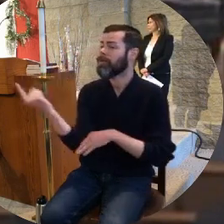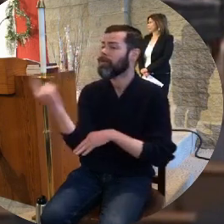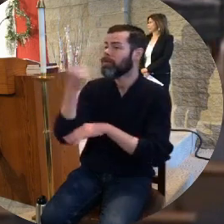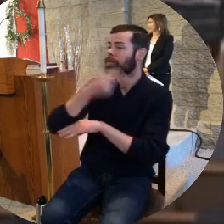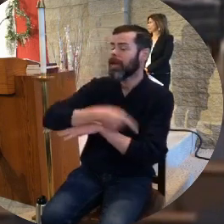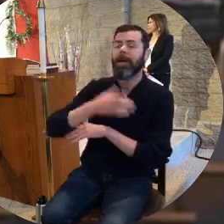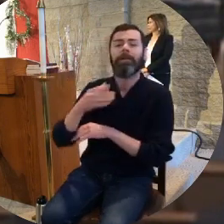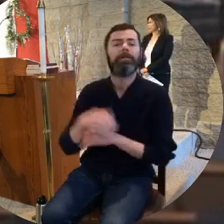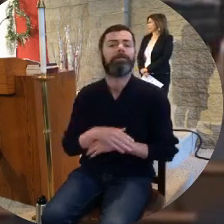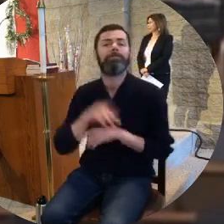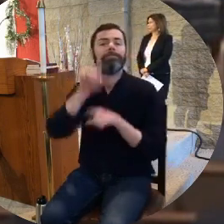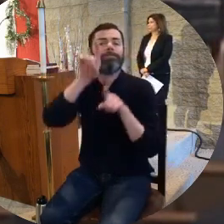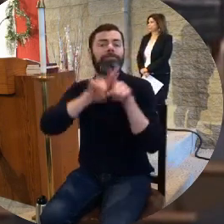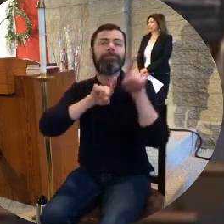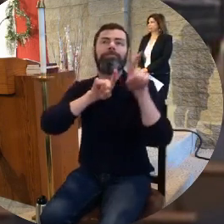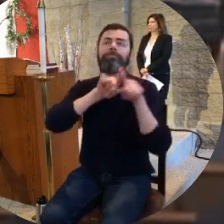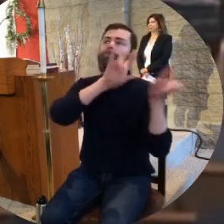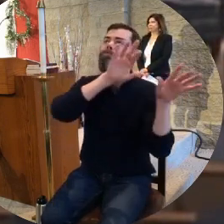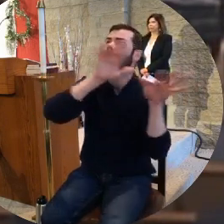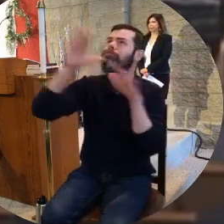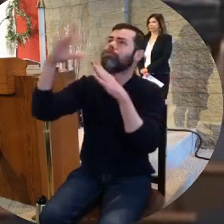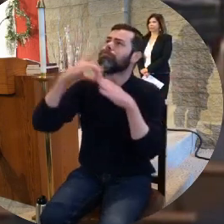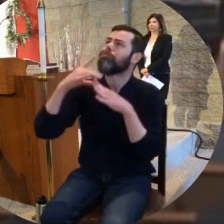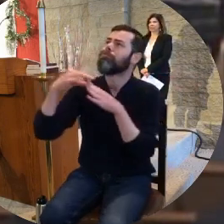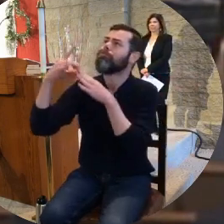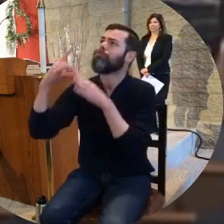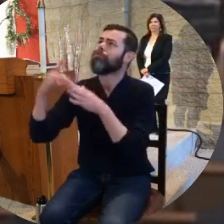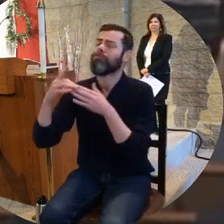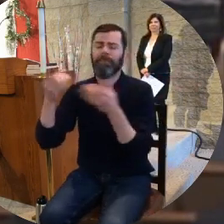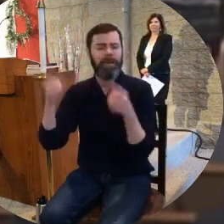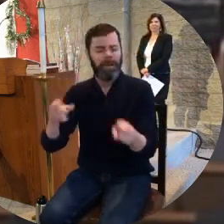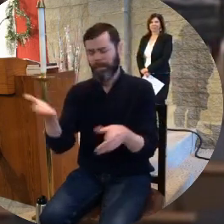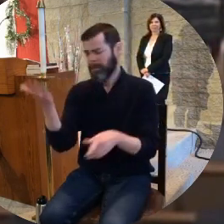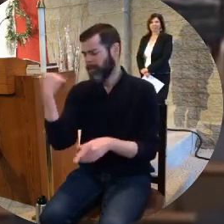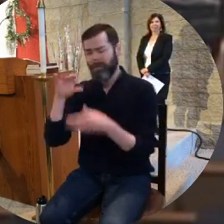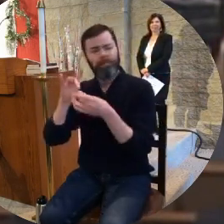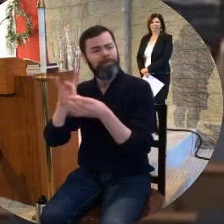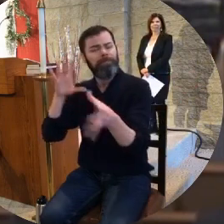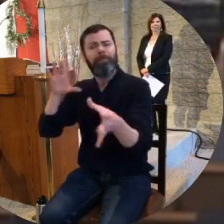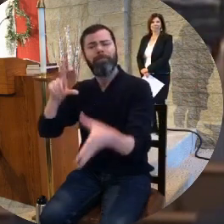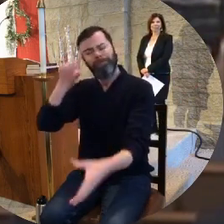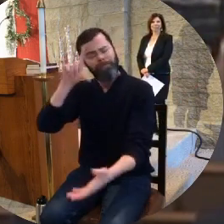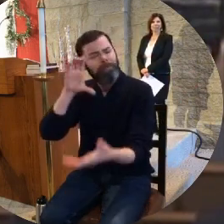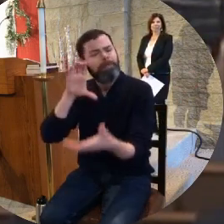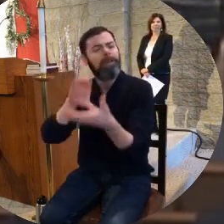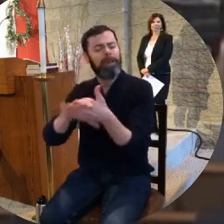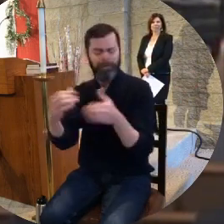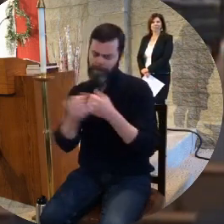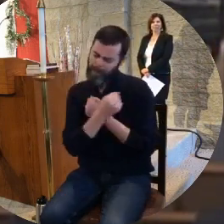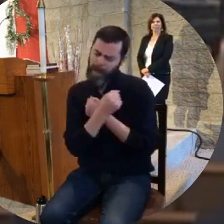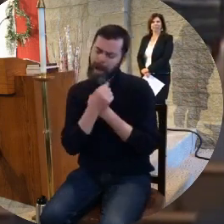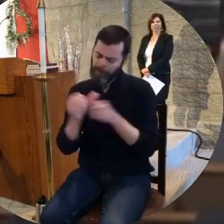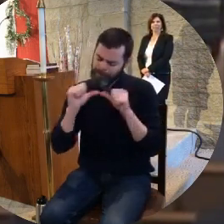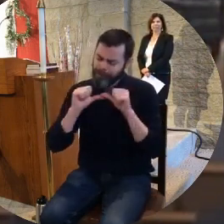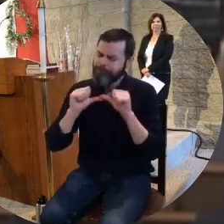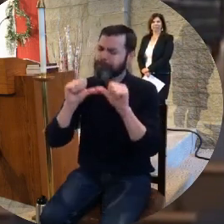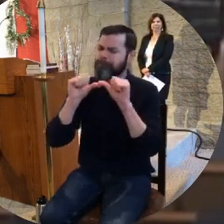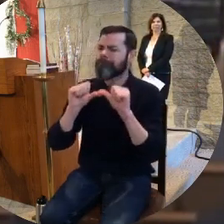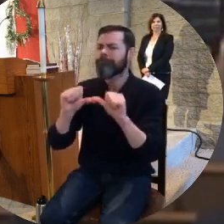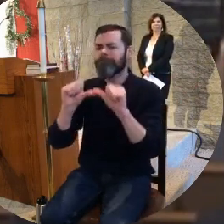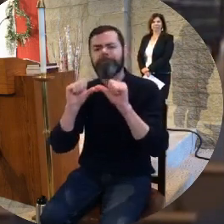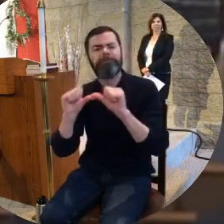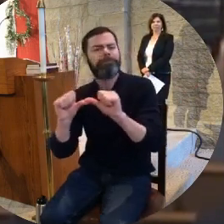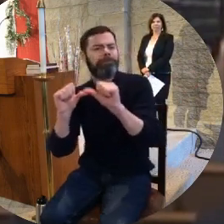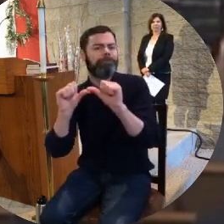The stars have played their part. The past is gone and gone. Have more faith in love. The best is yet to